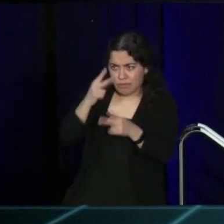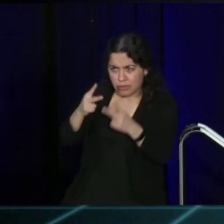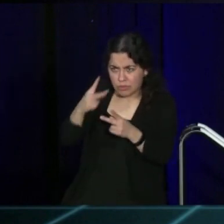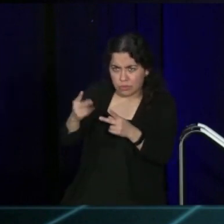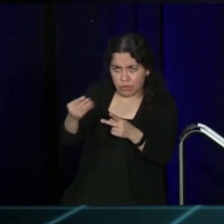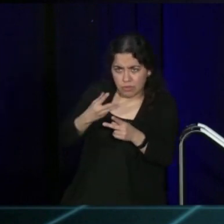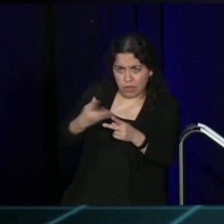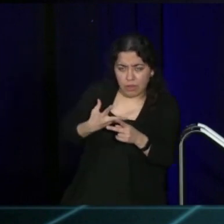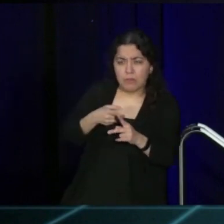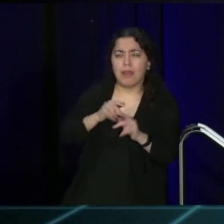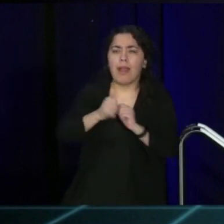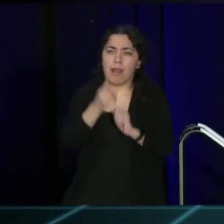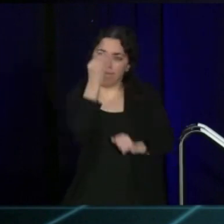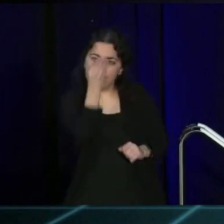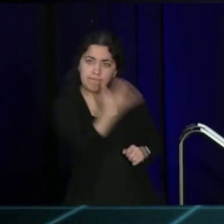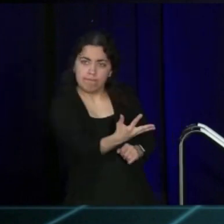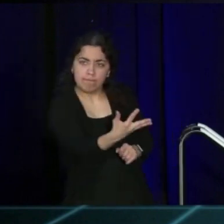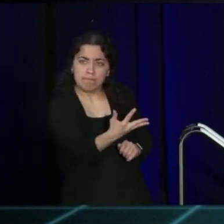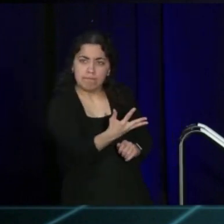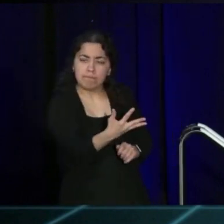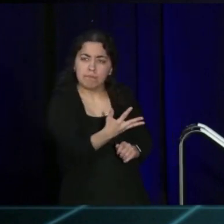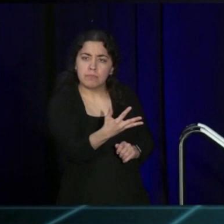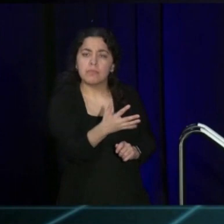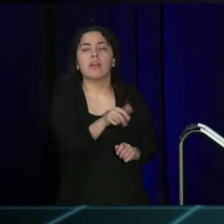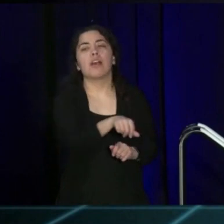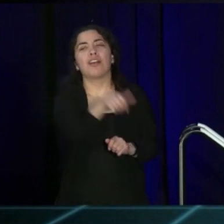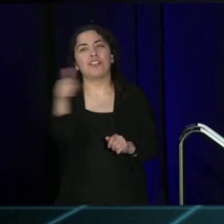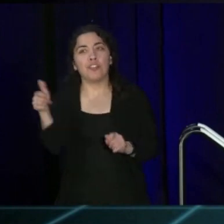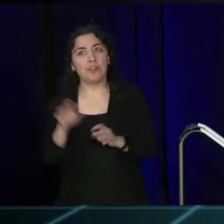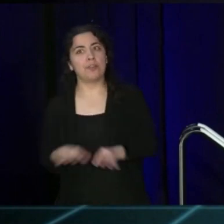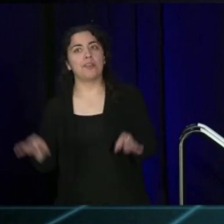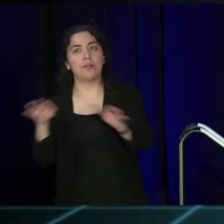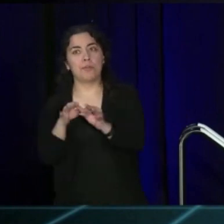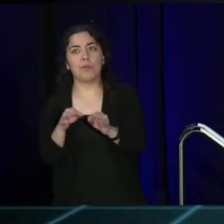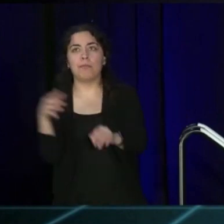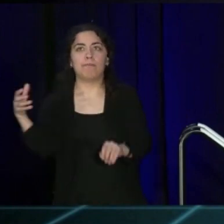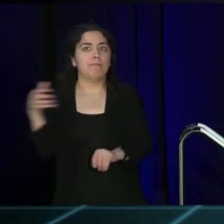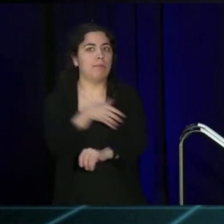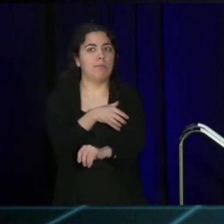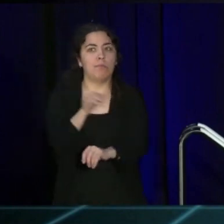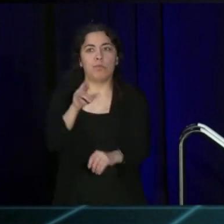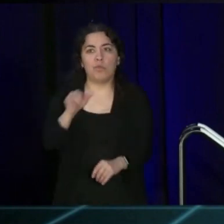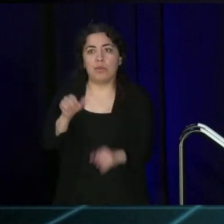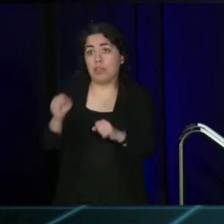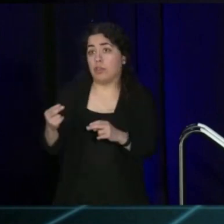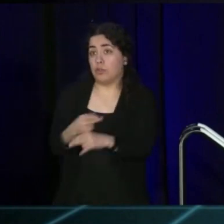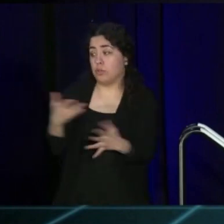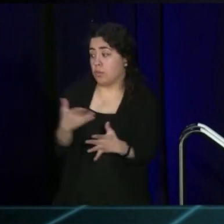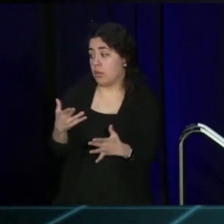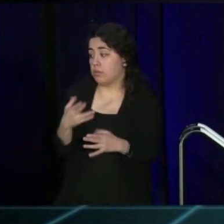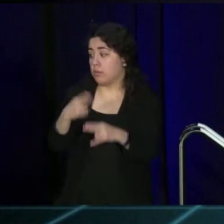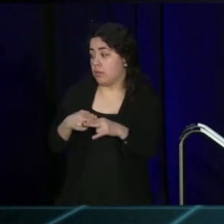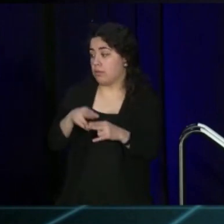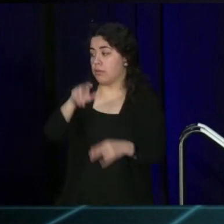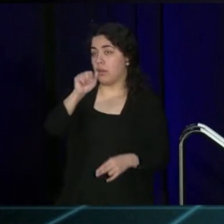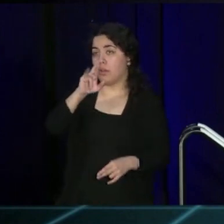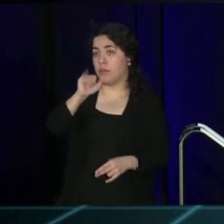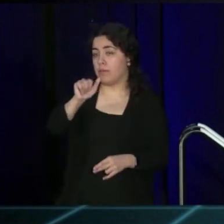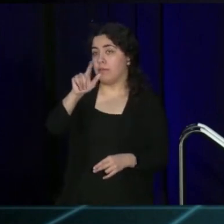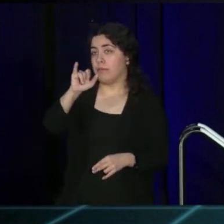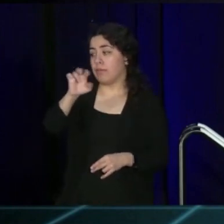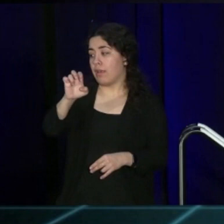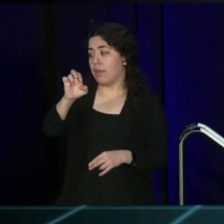changes. And which brings me to another really important and powerful feature of ARIA called live regions. It allows us